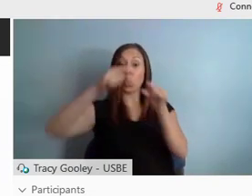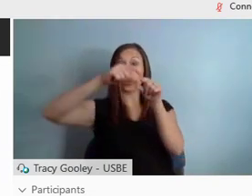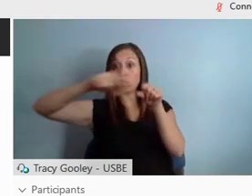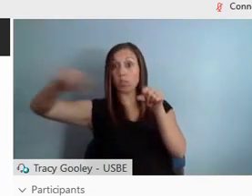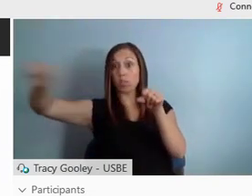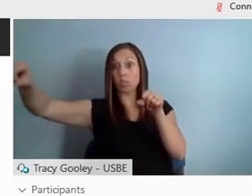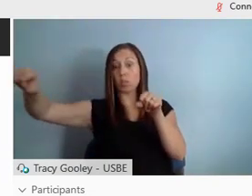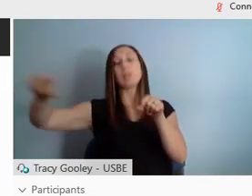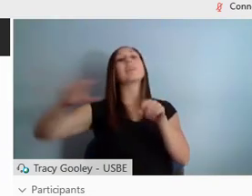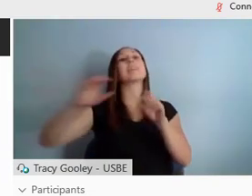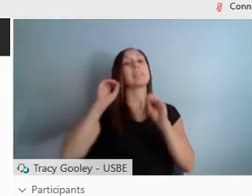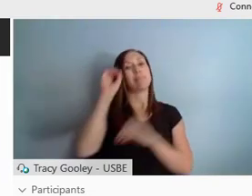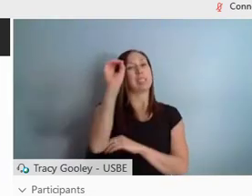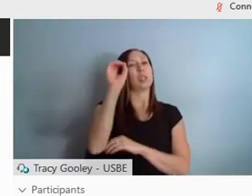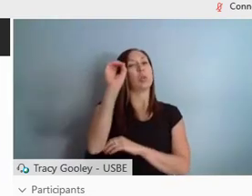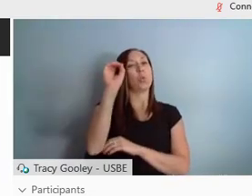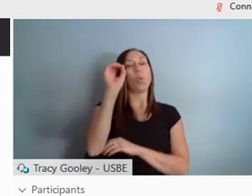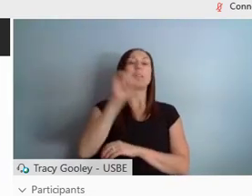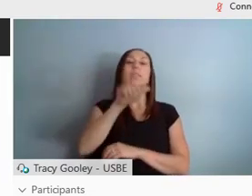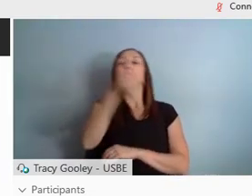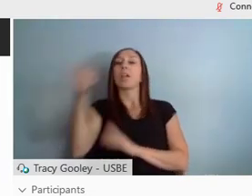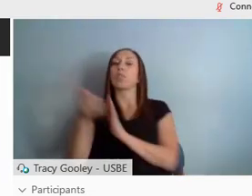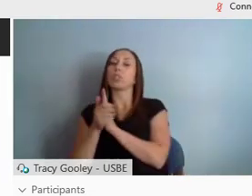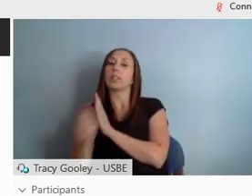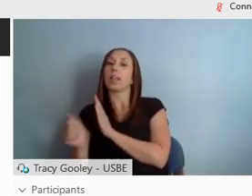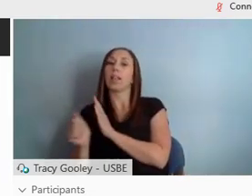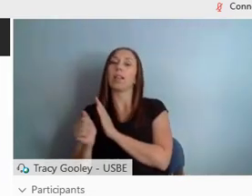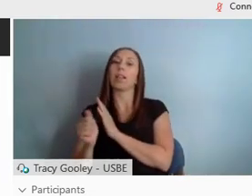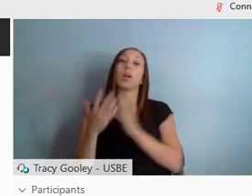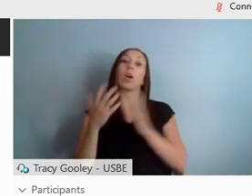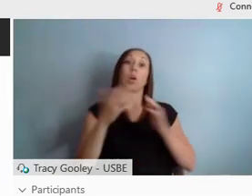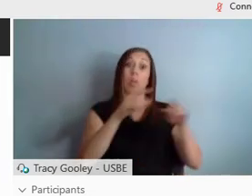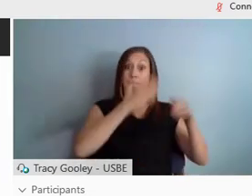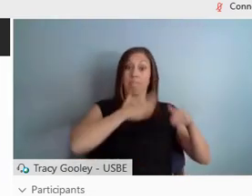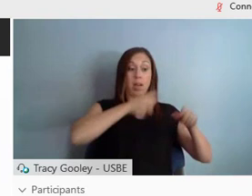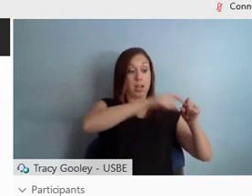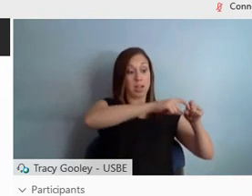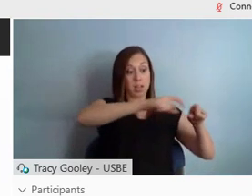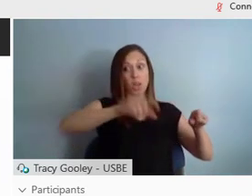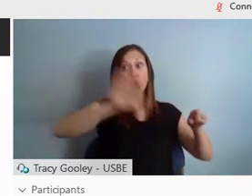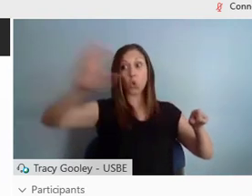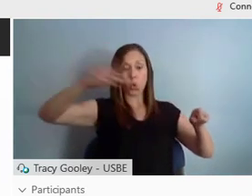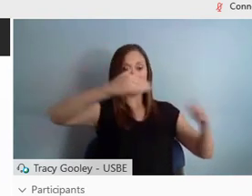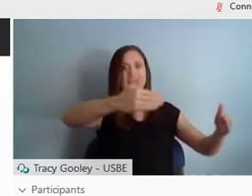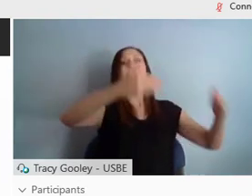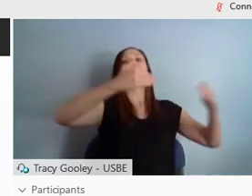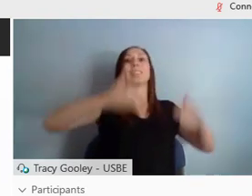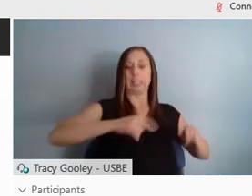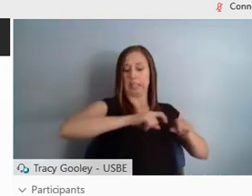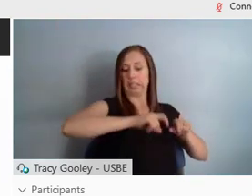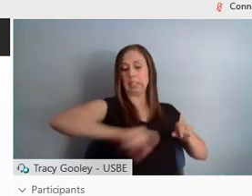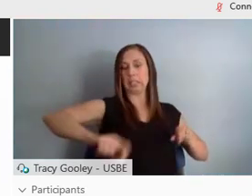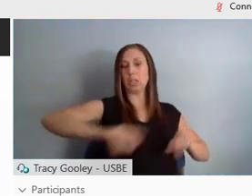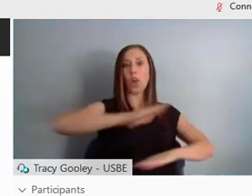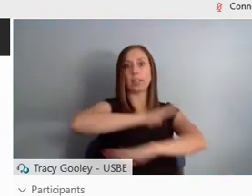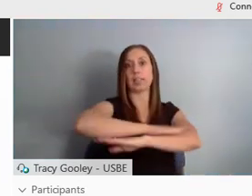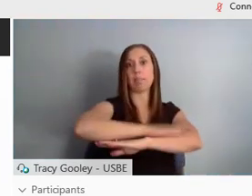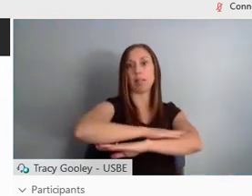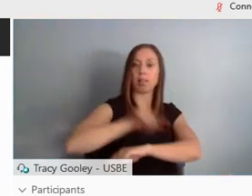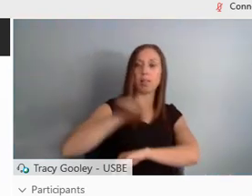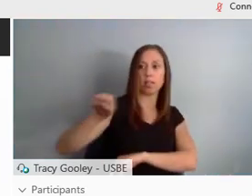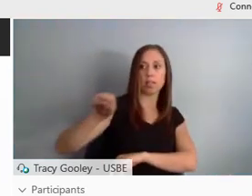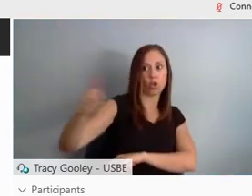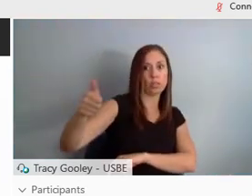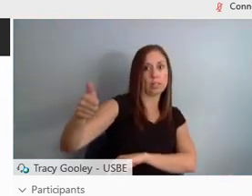that would still be a score of 0. So it's repeating the pattern below the teacher's pattern is what we're looking for